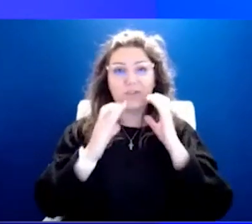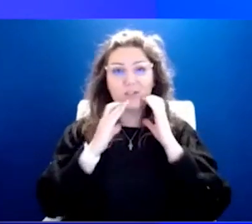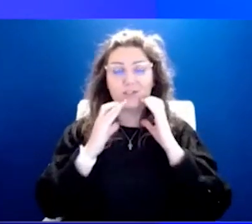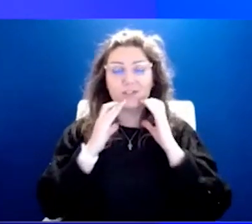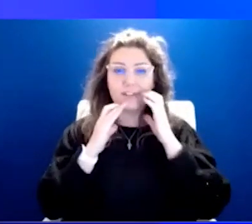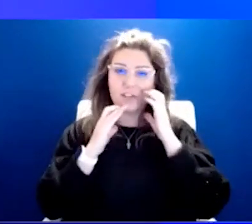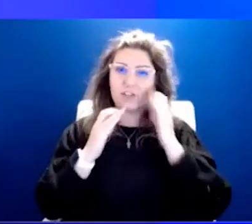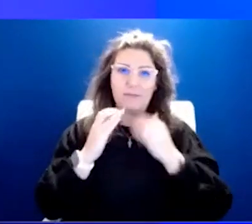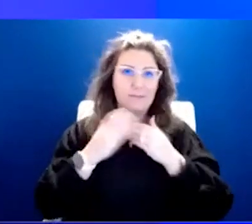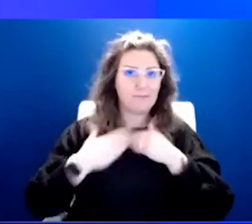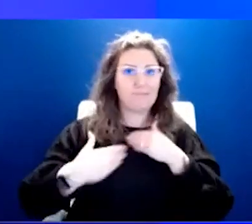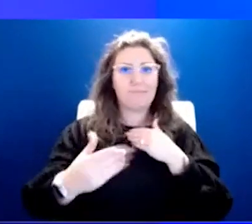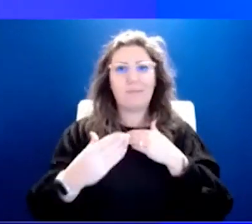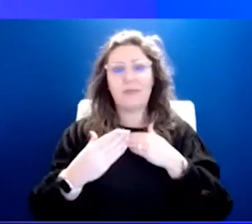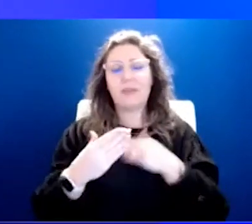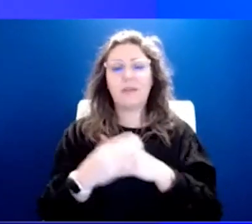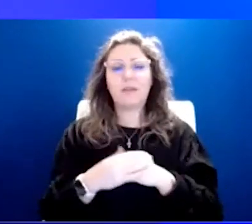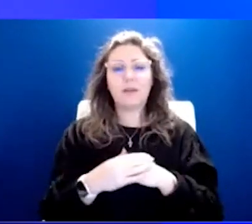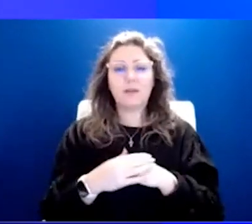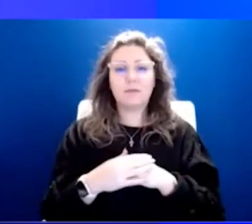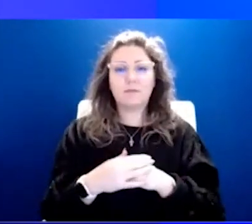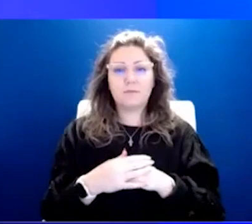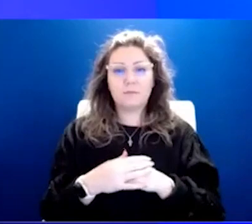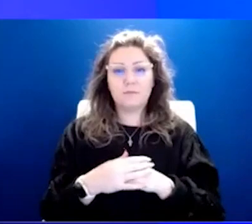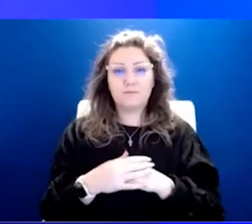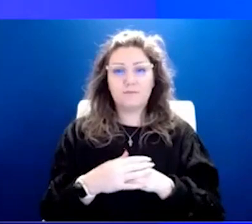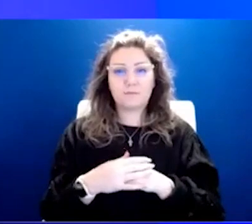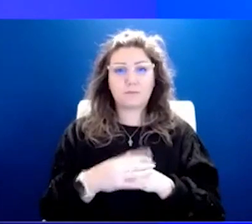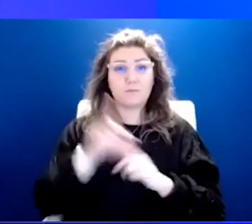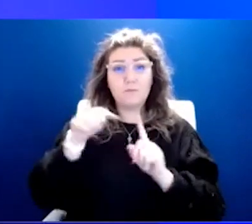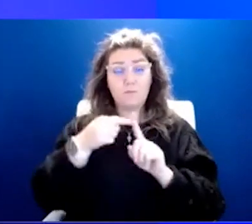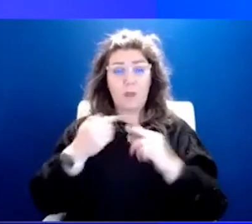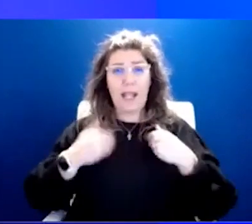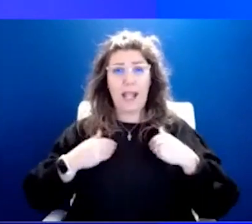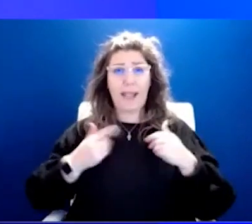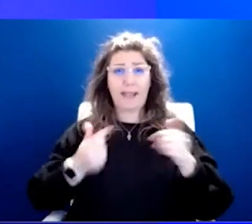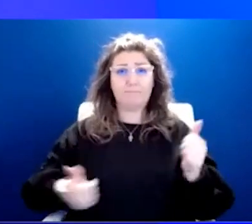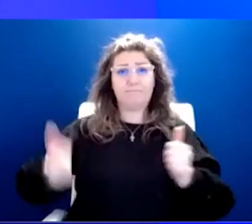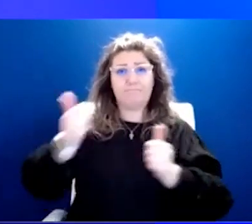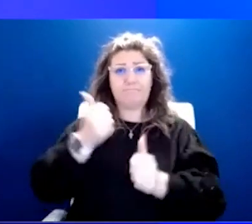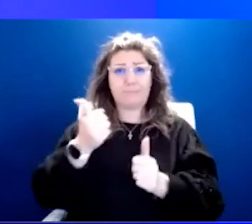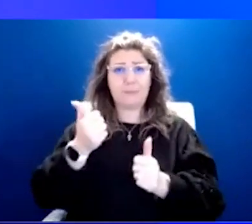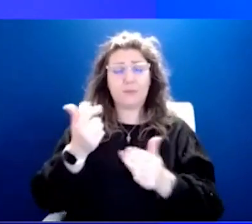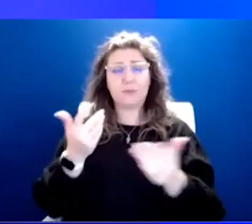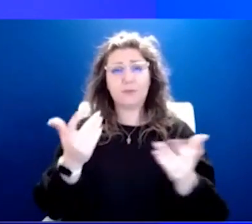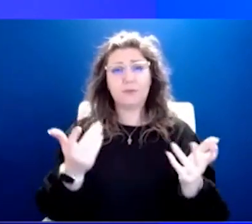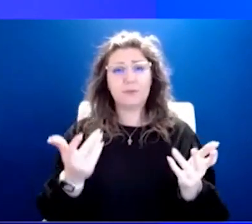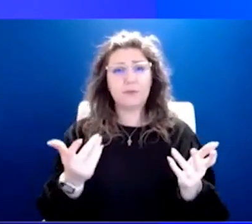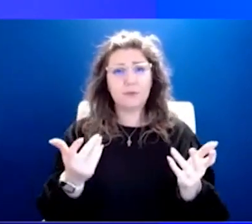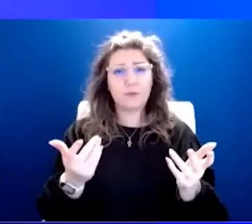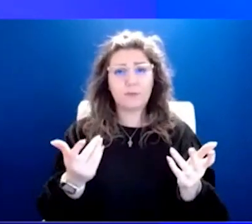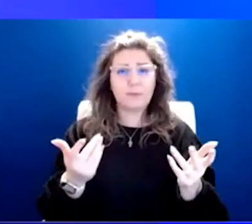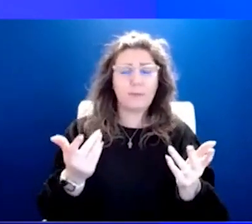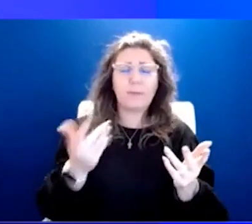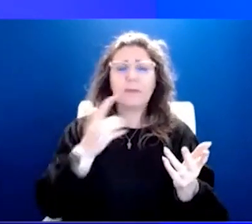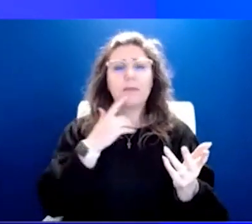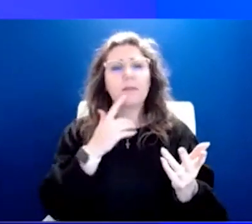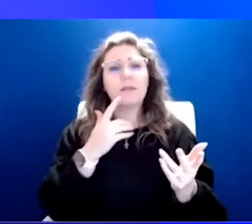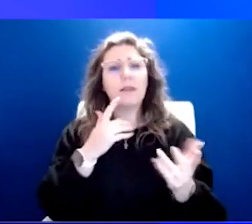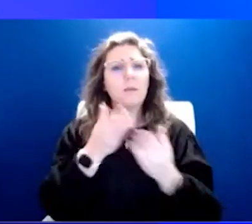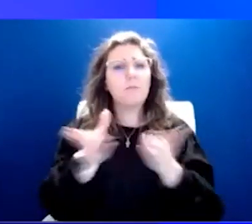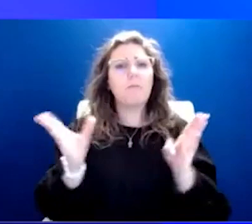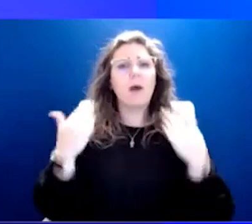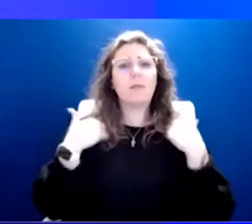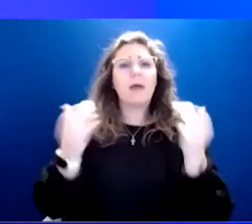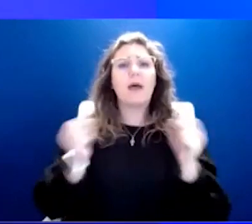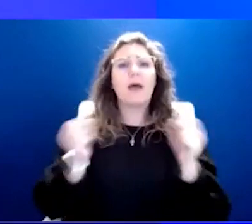know, even when I had the authority to pass public health orders that was independent of them, I